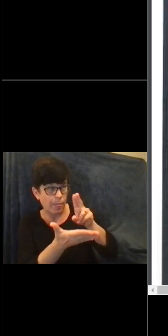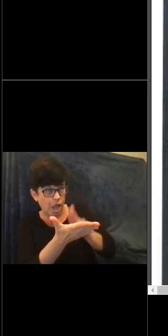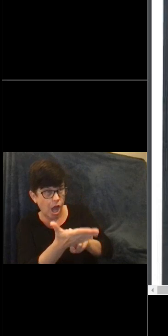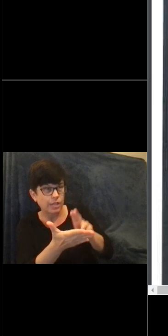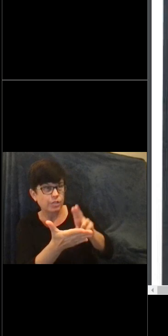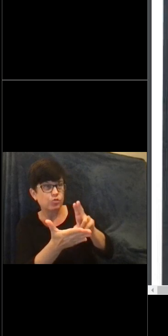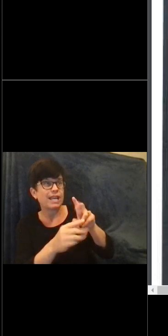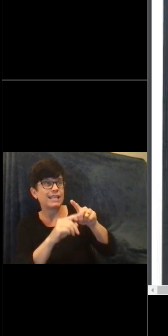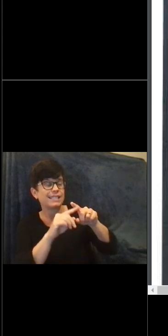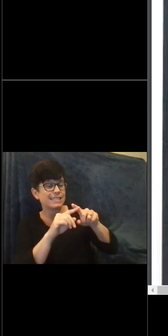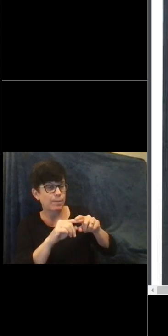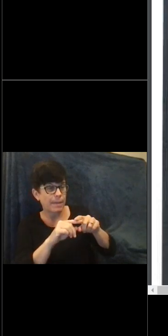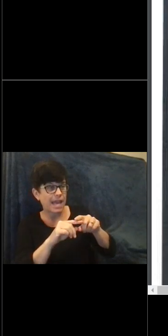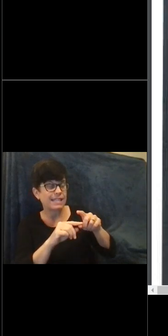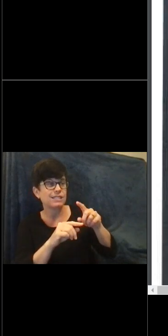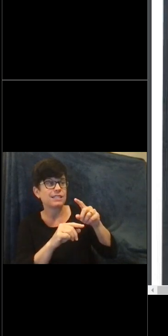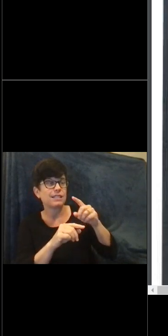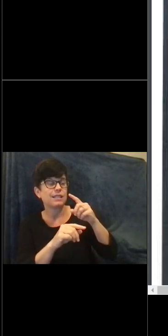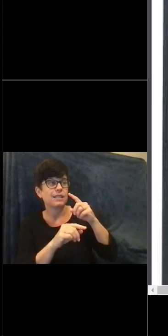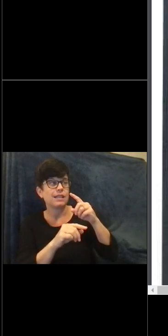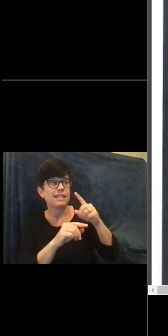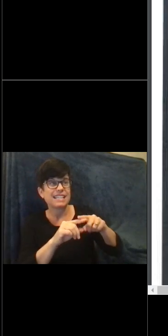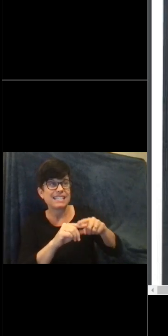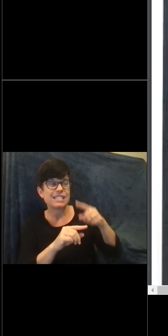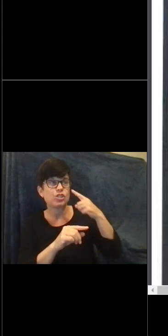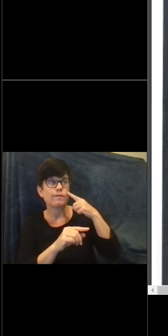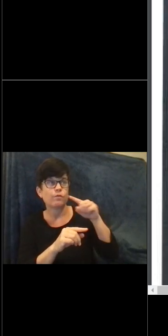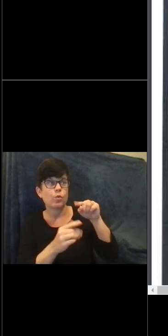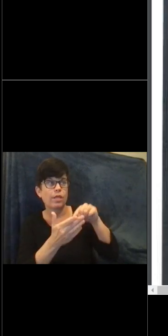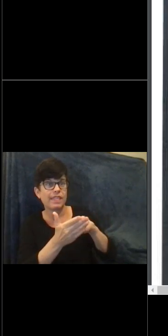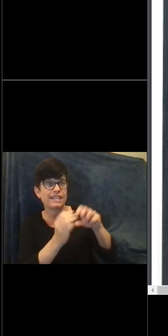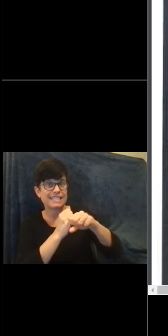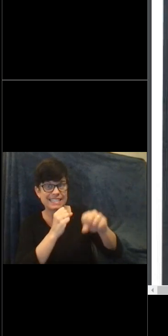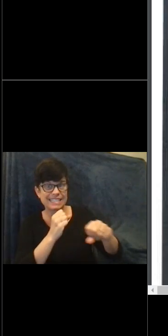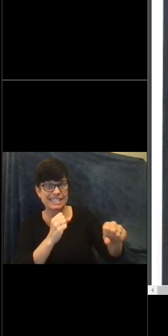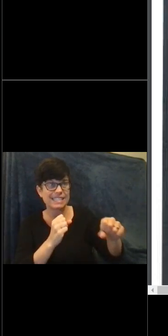to really hold the